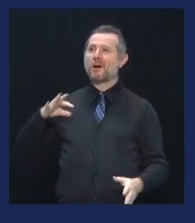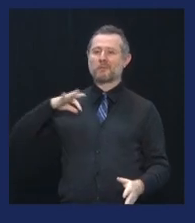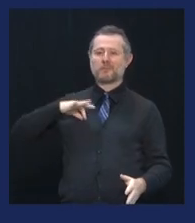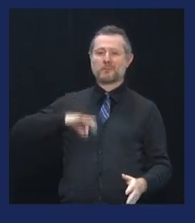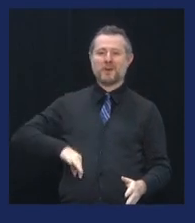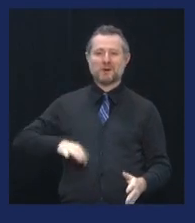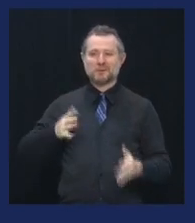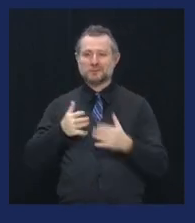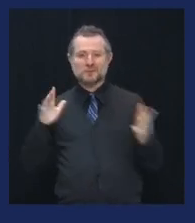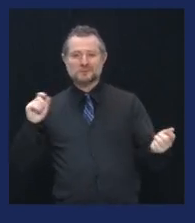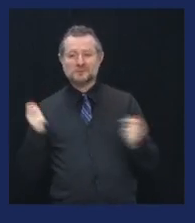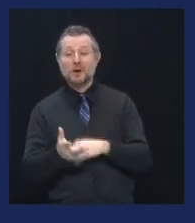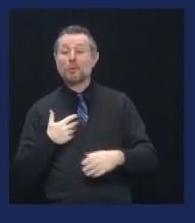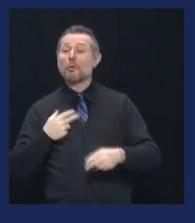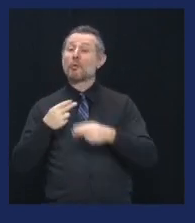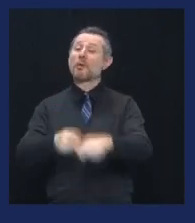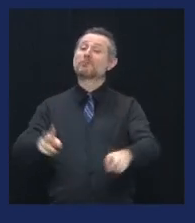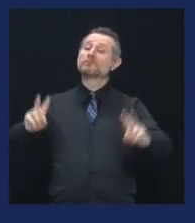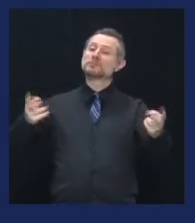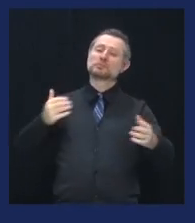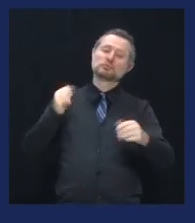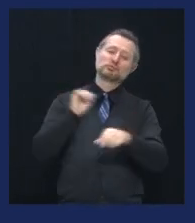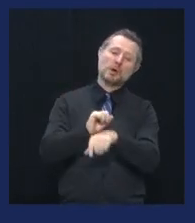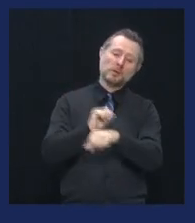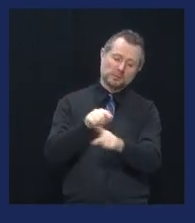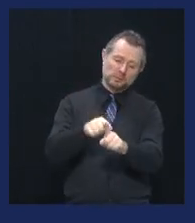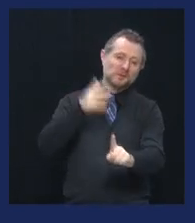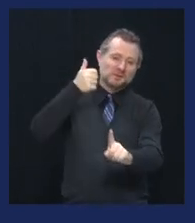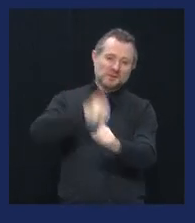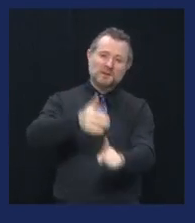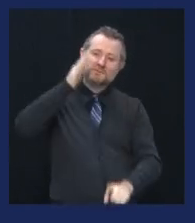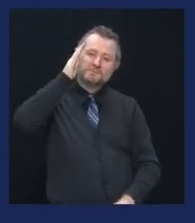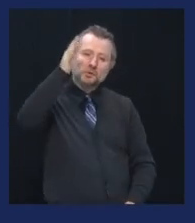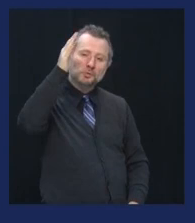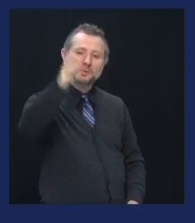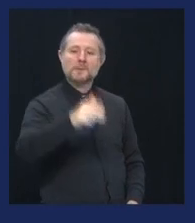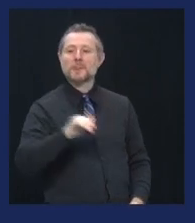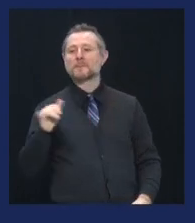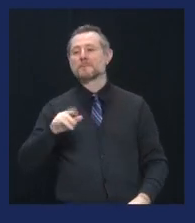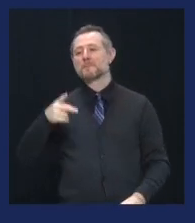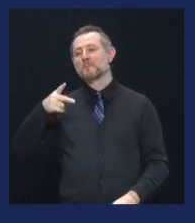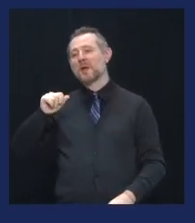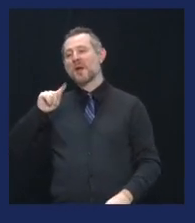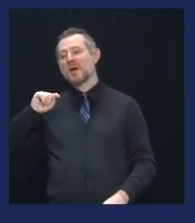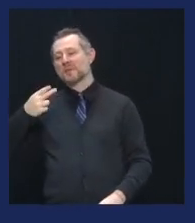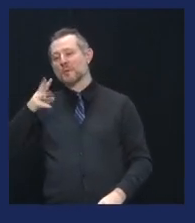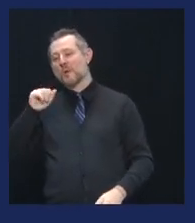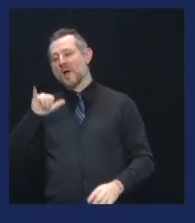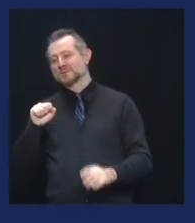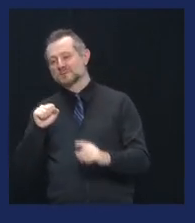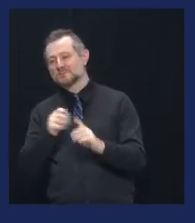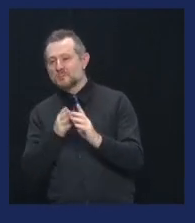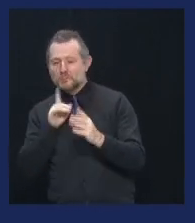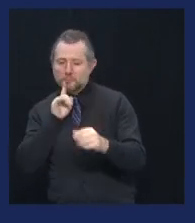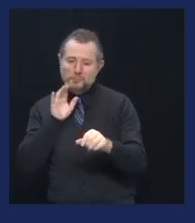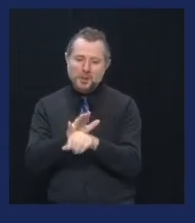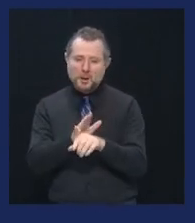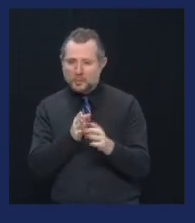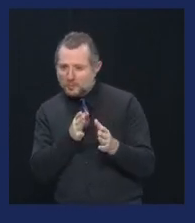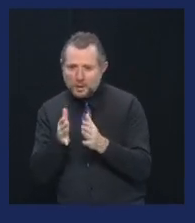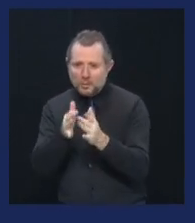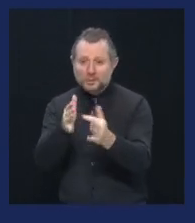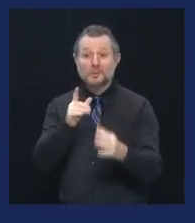Future program. First is a Pathways Pledge, led by the Reimagine New York Commission. Ginny